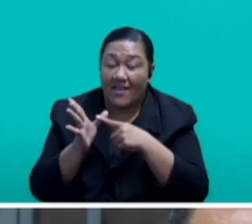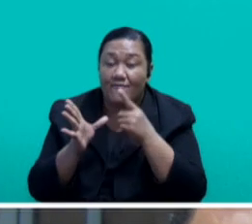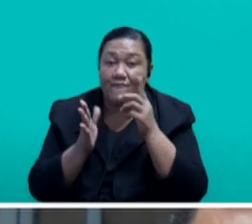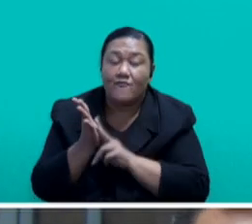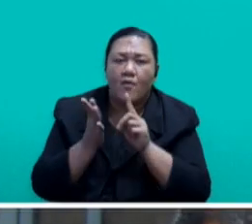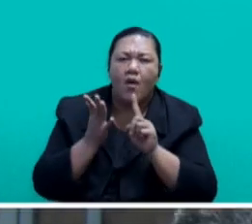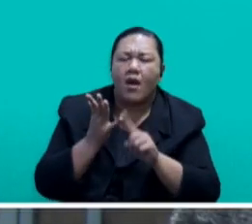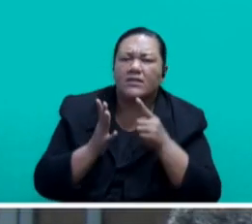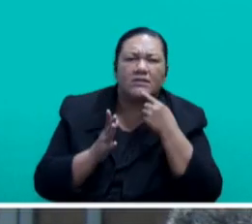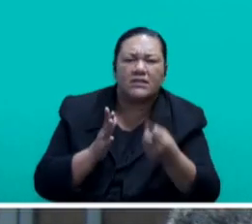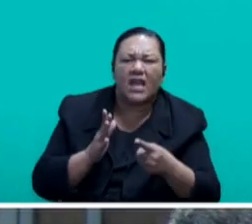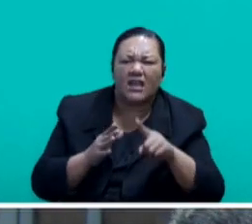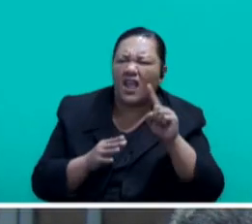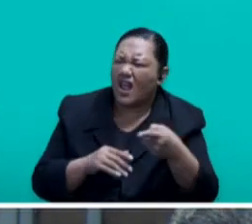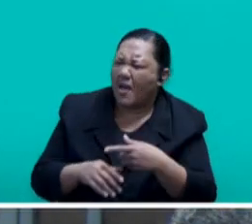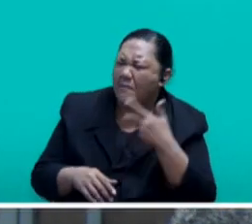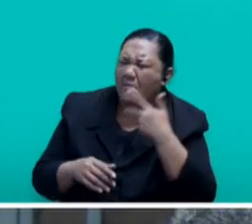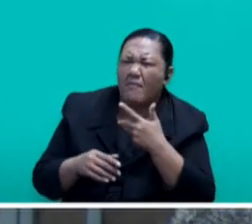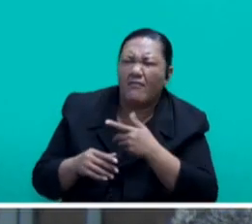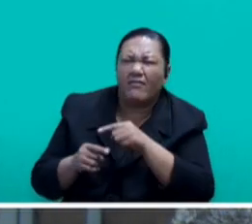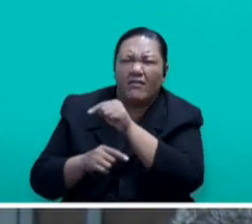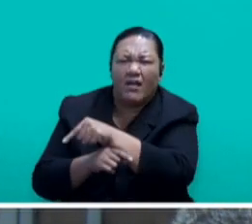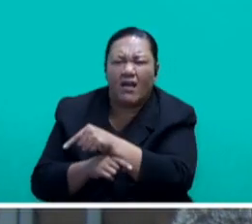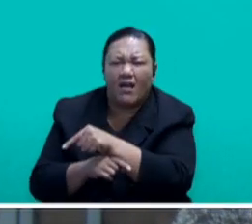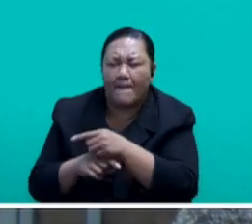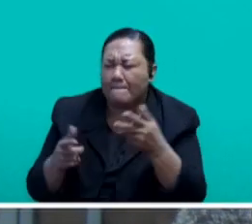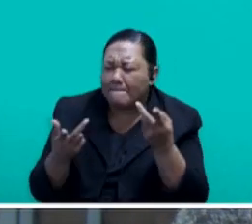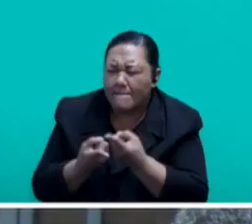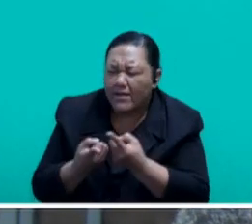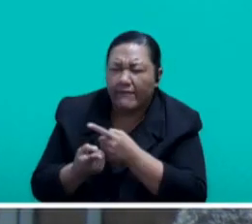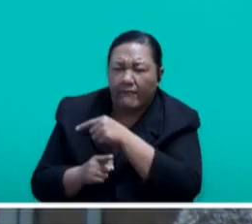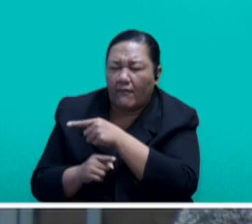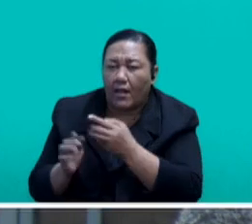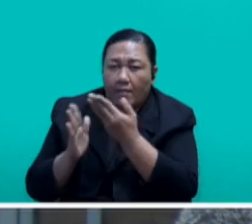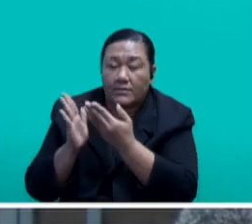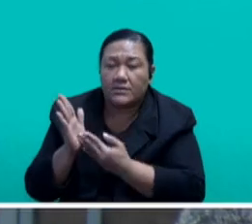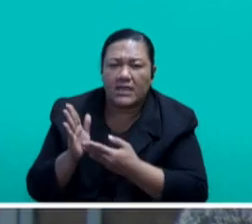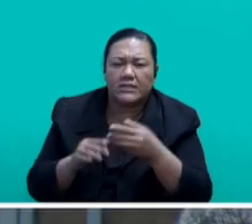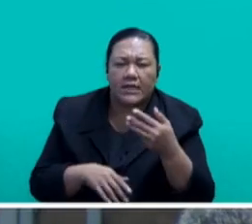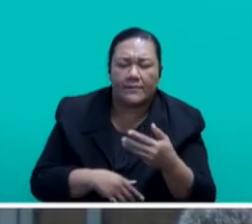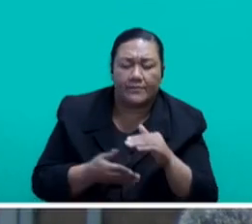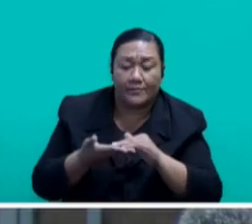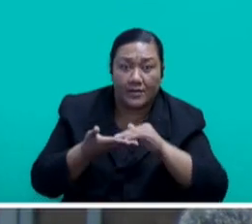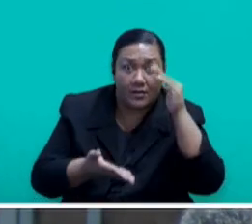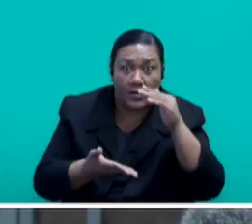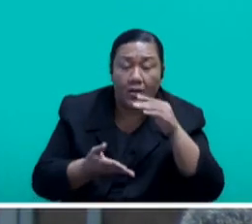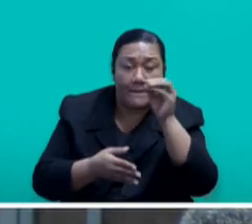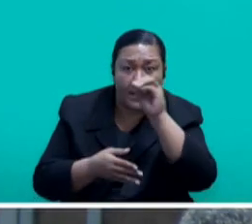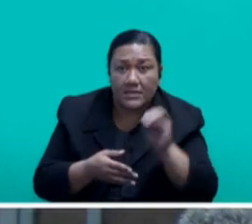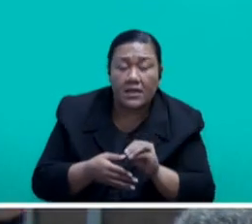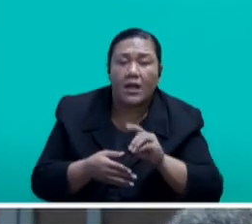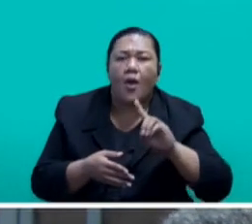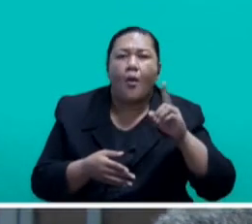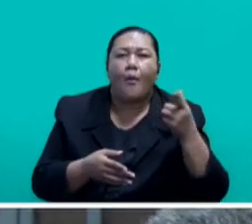understand that the decision to increase VAT from 9% to 15% is because of the mess left by the